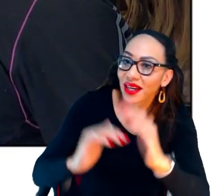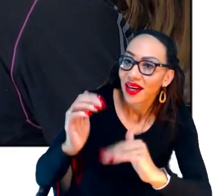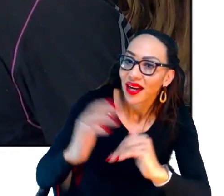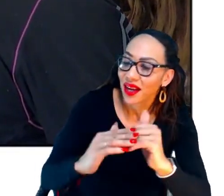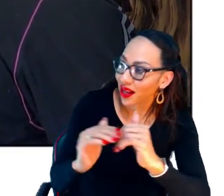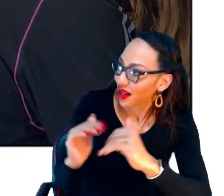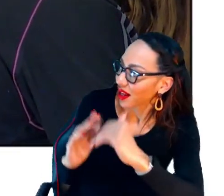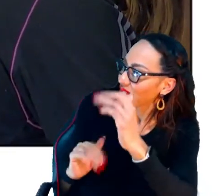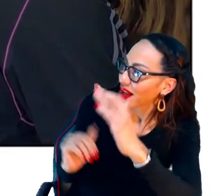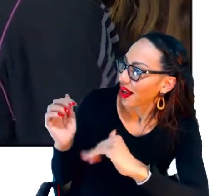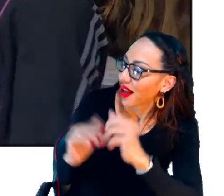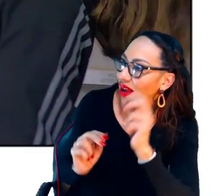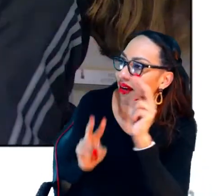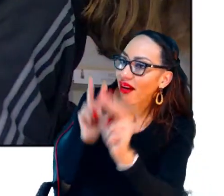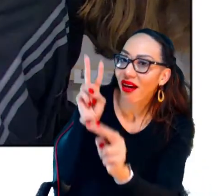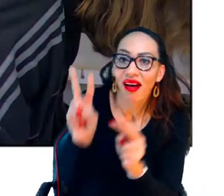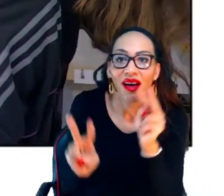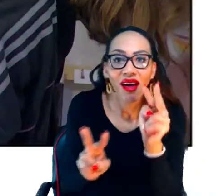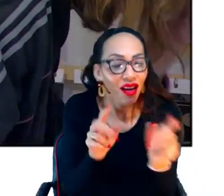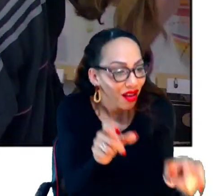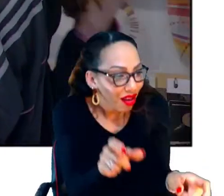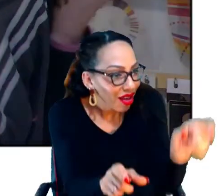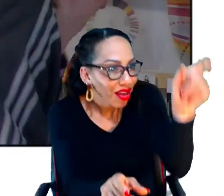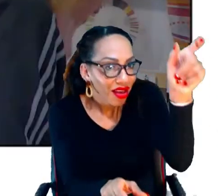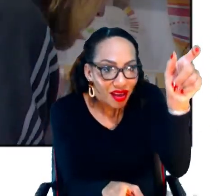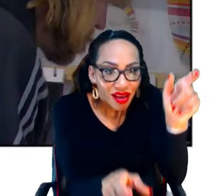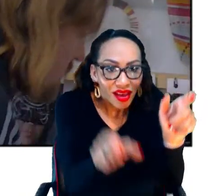still using the devices that I had at hand.